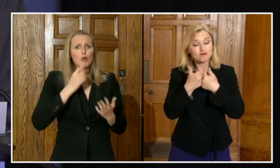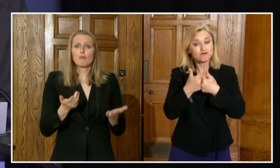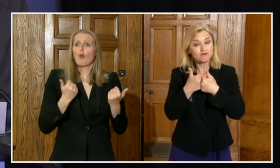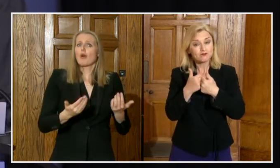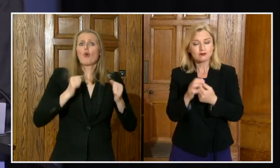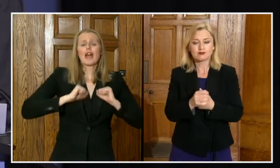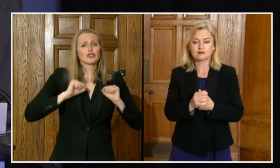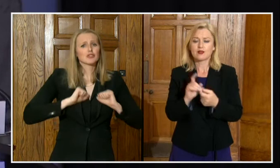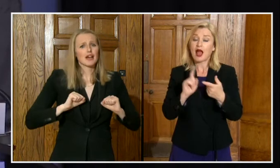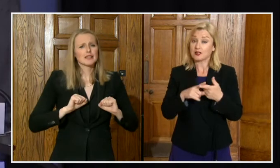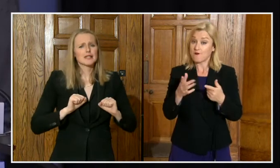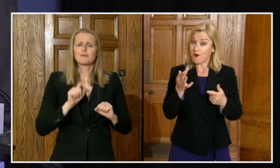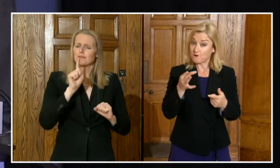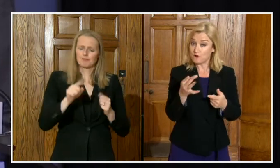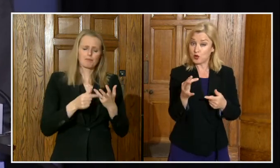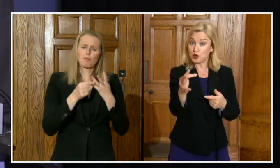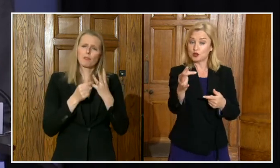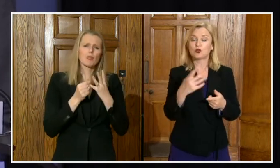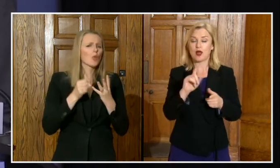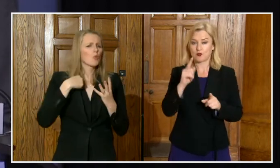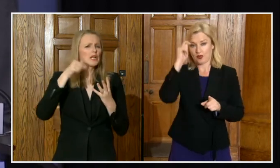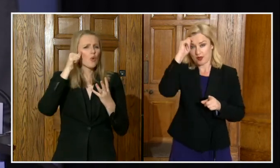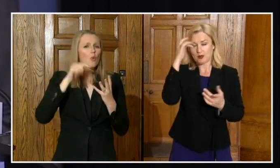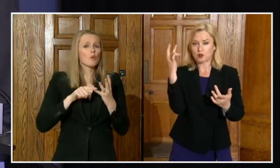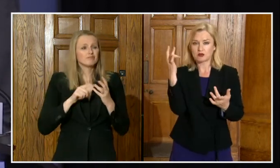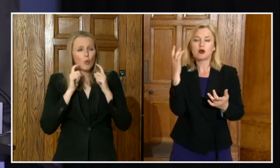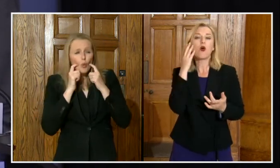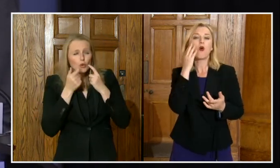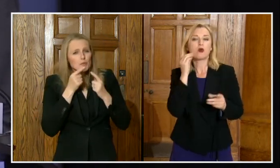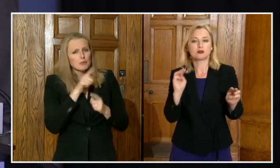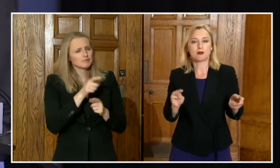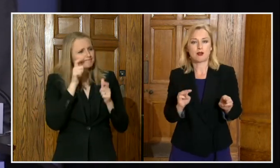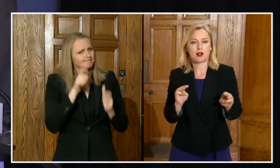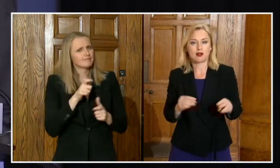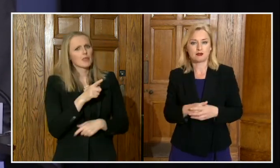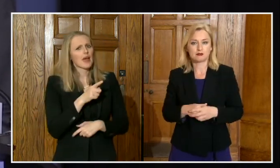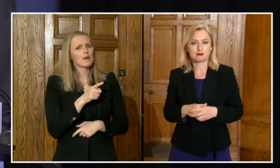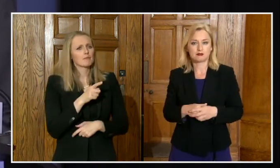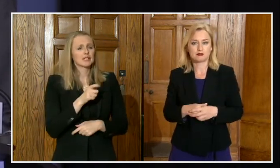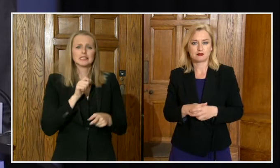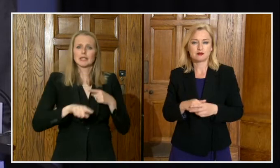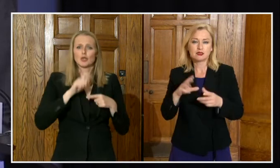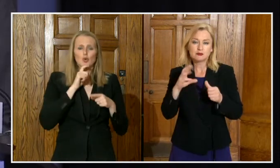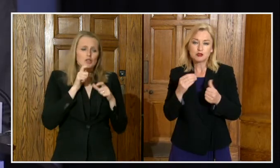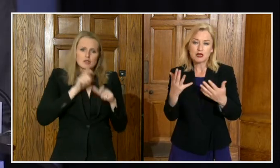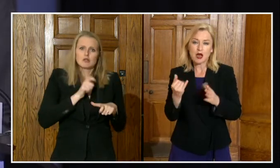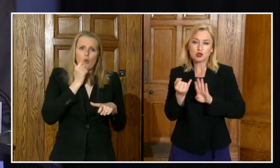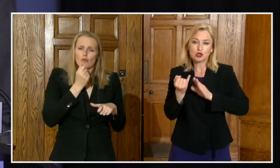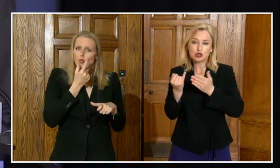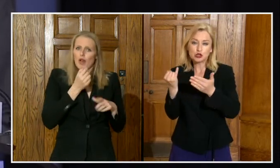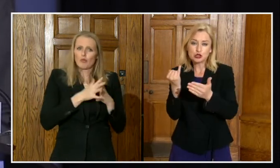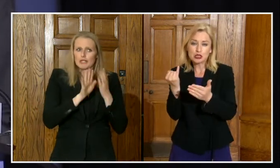future we'll also have to give particular consideration to the needs of older people, particularly those who are shielding, and